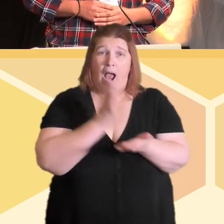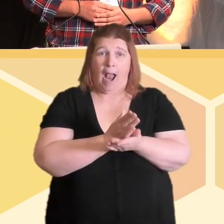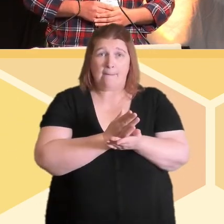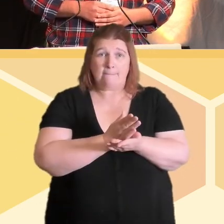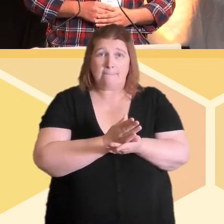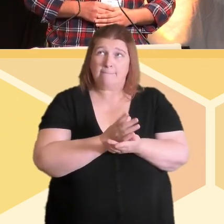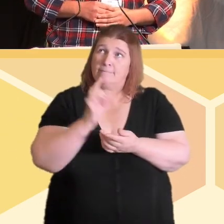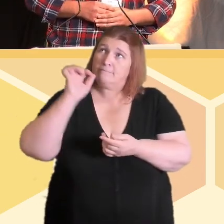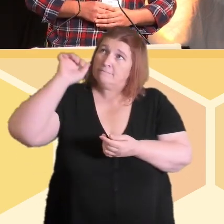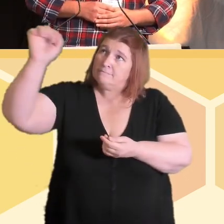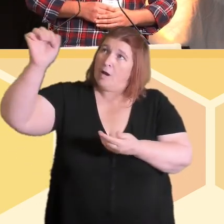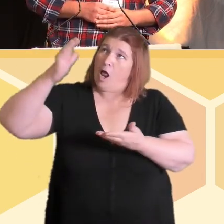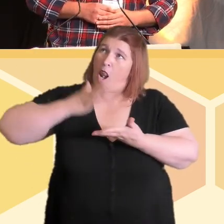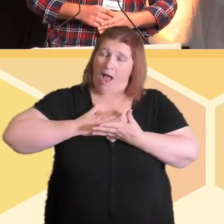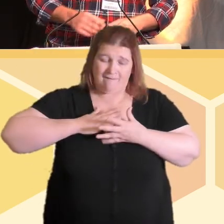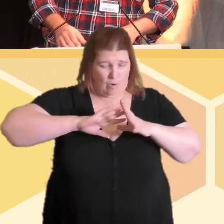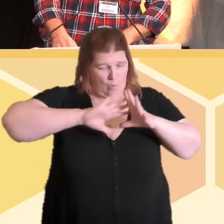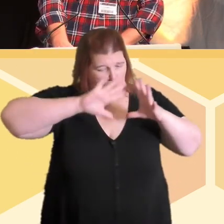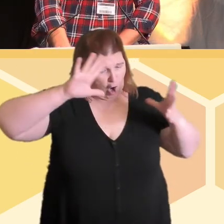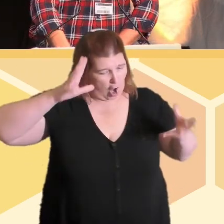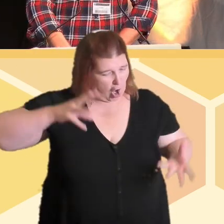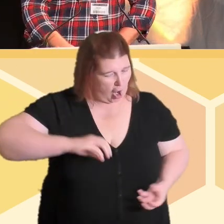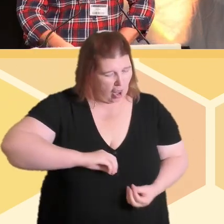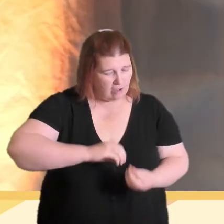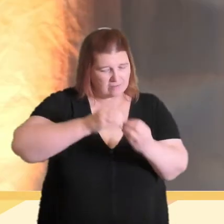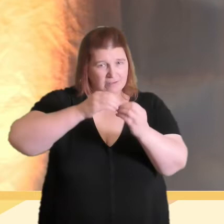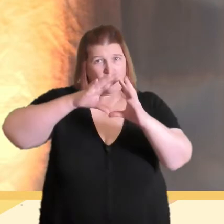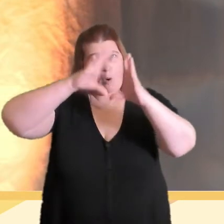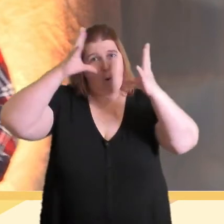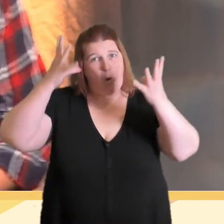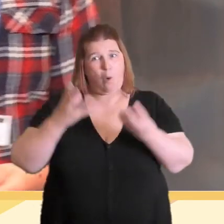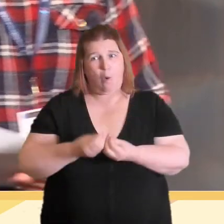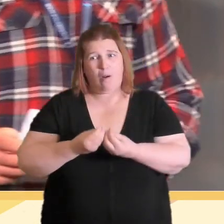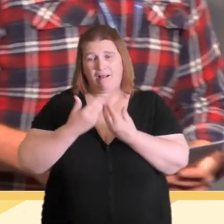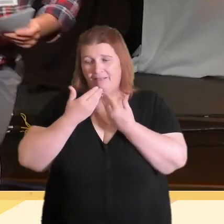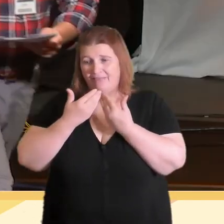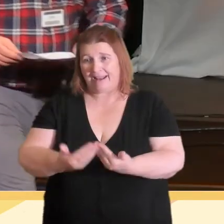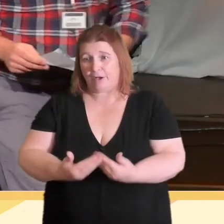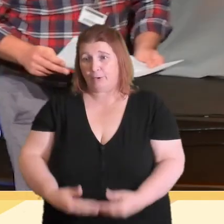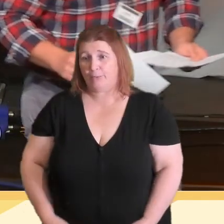so loves the world? Thank you.